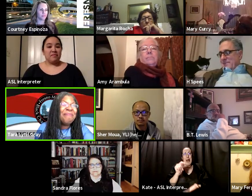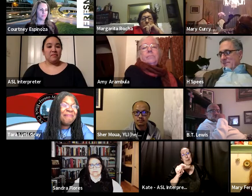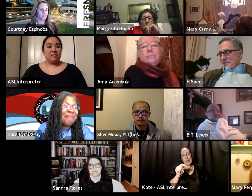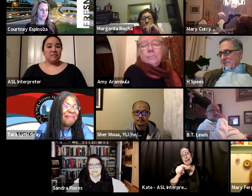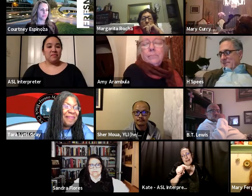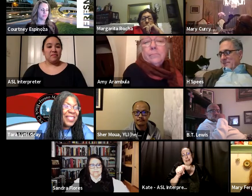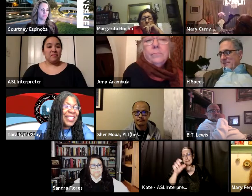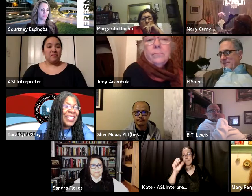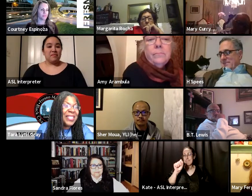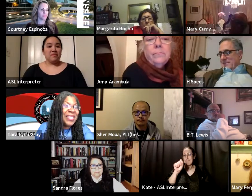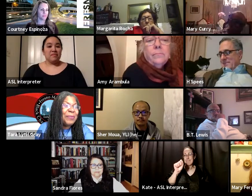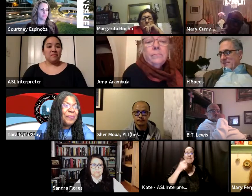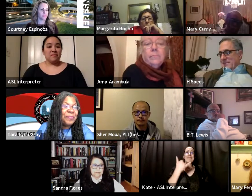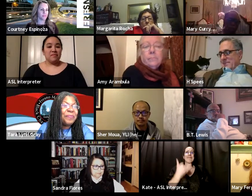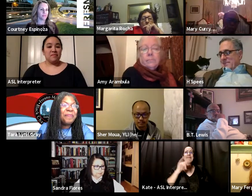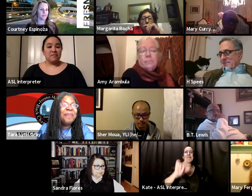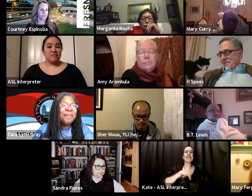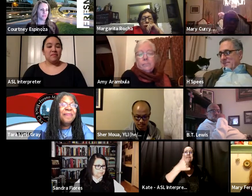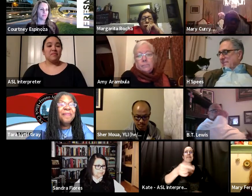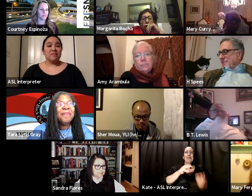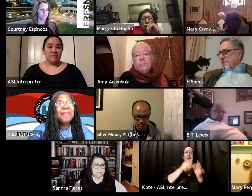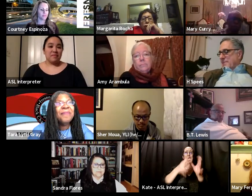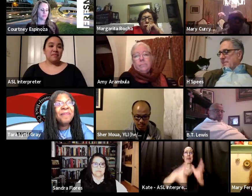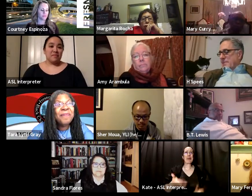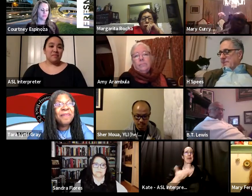Yep. But it's good to know that you're tracking them. So